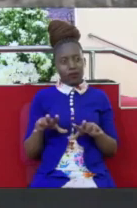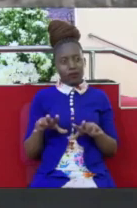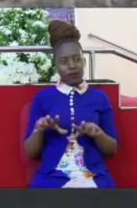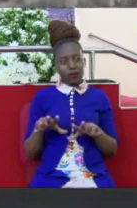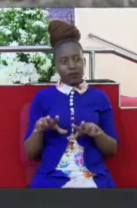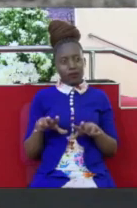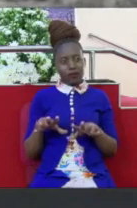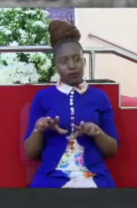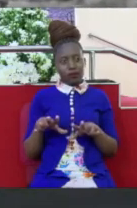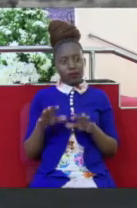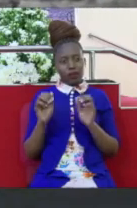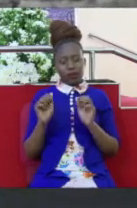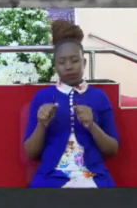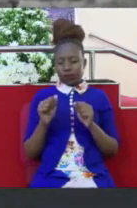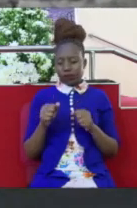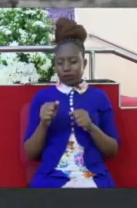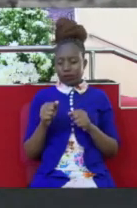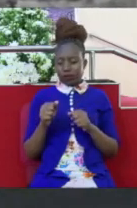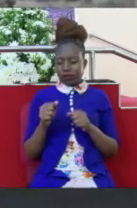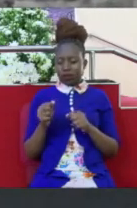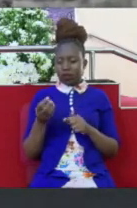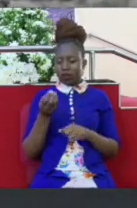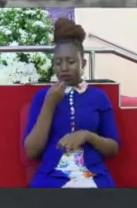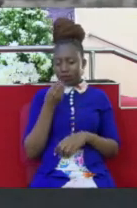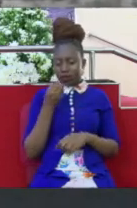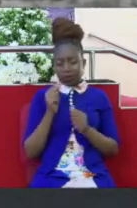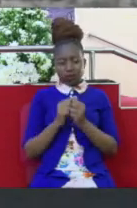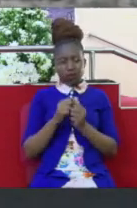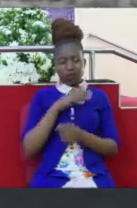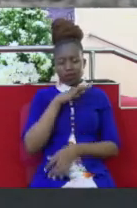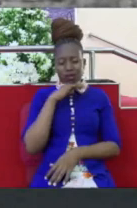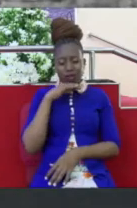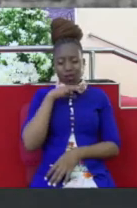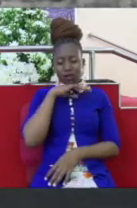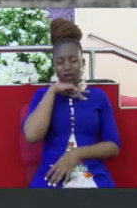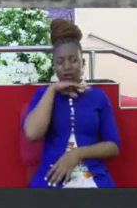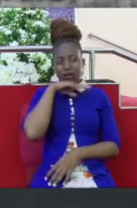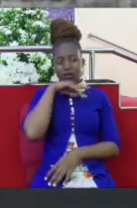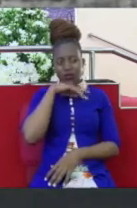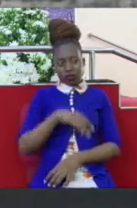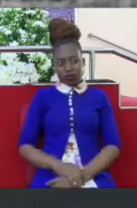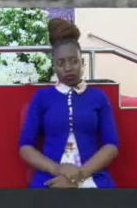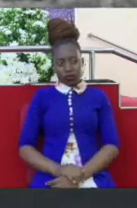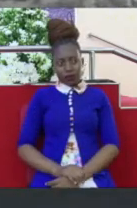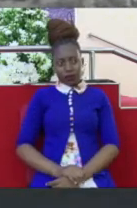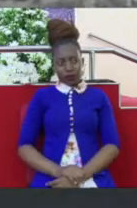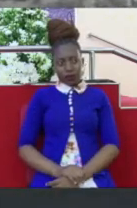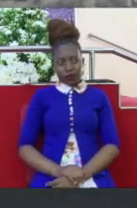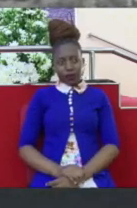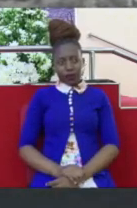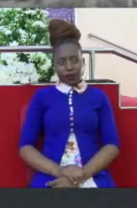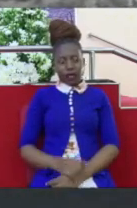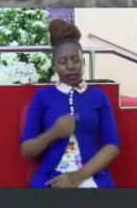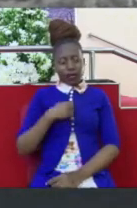the next meal. Angekuliwa na wanyama. Of these dogs. Ya wale wanyama wale mambo. So I called the police.